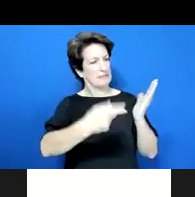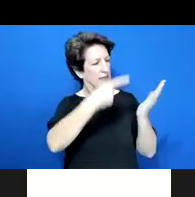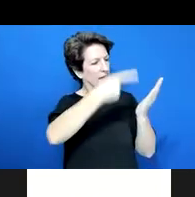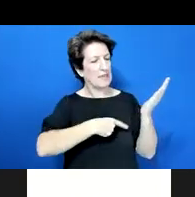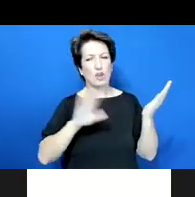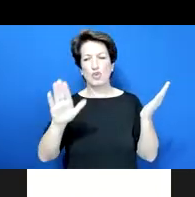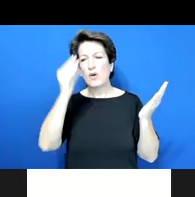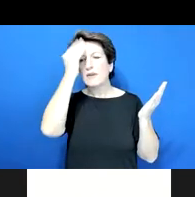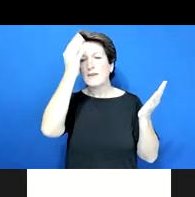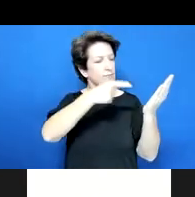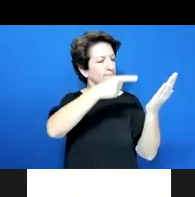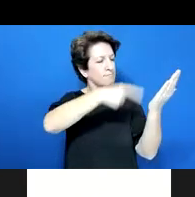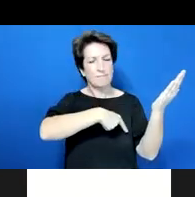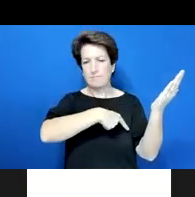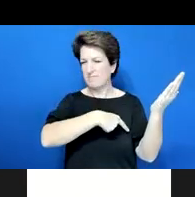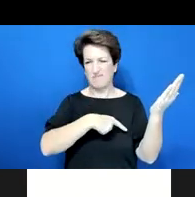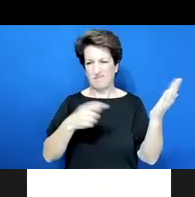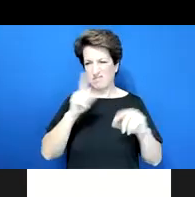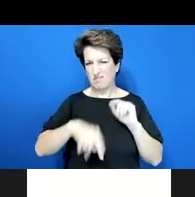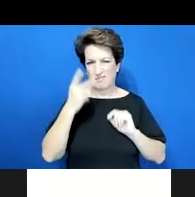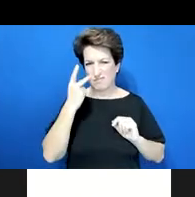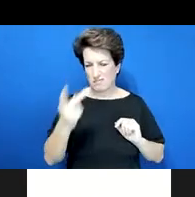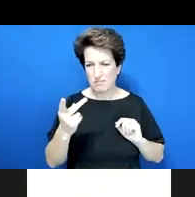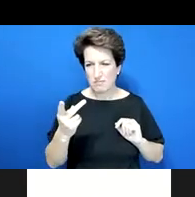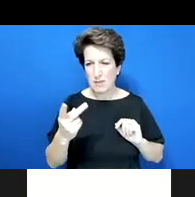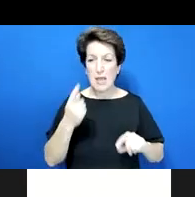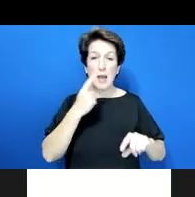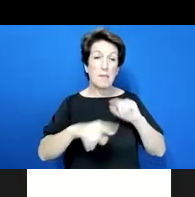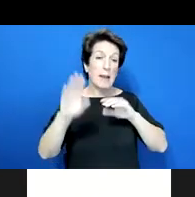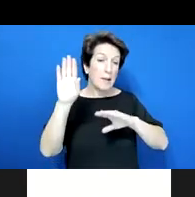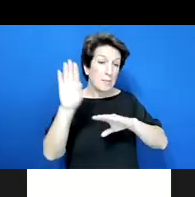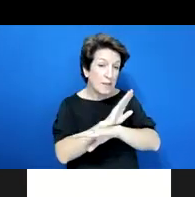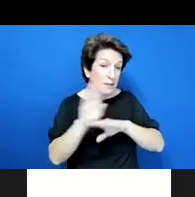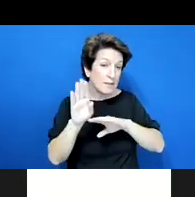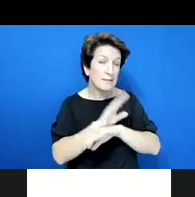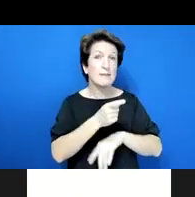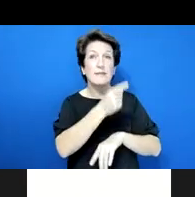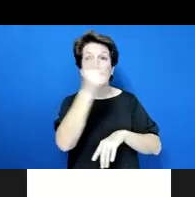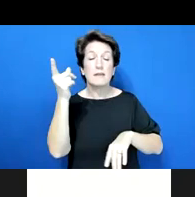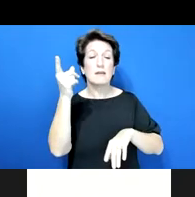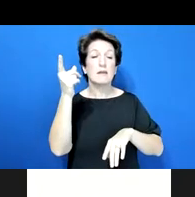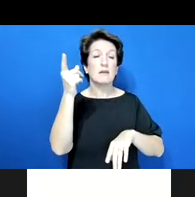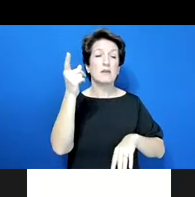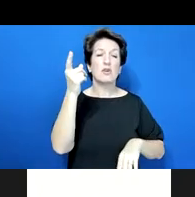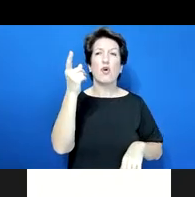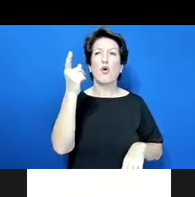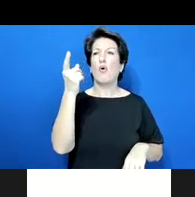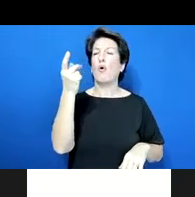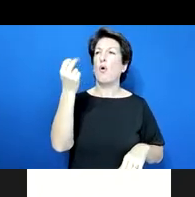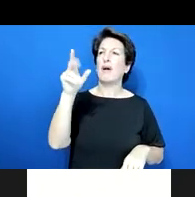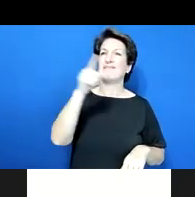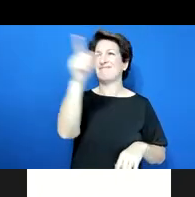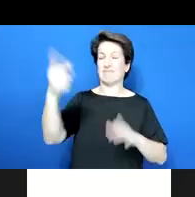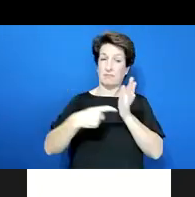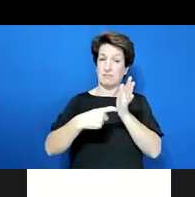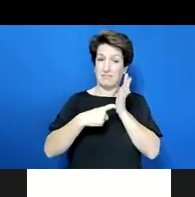It will not show it to you. But if a business or the operator of some space where proof of vaccination